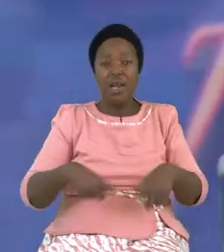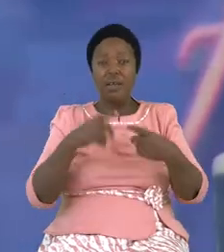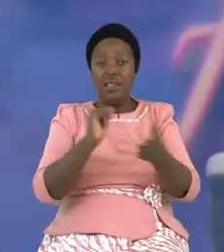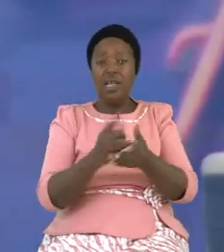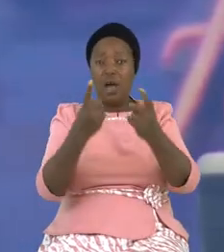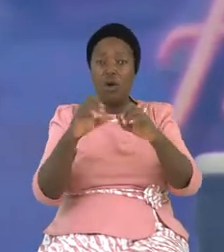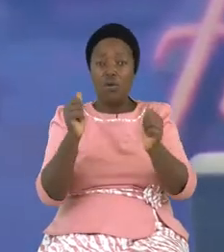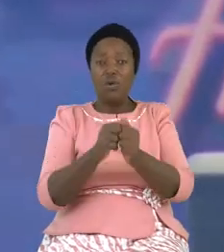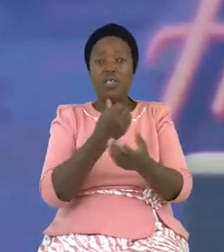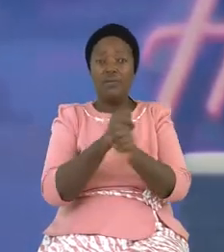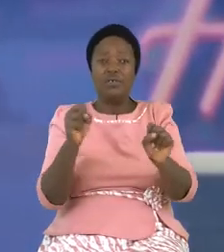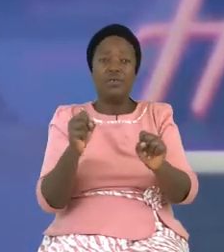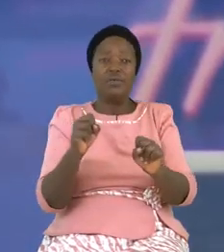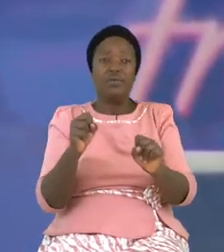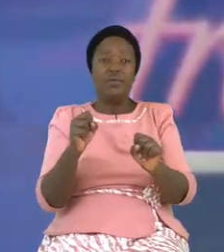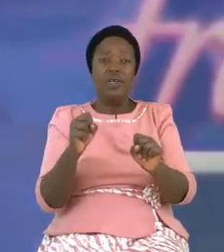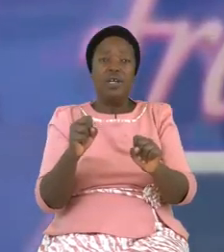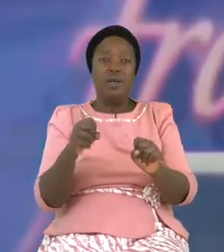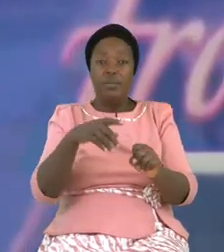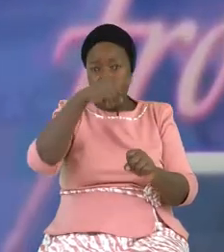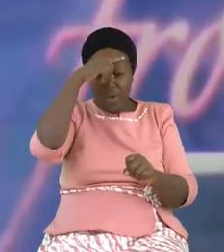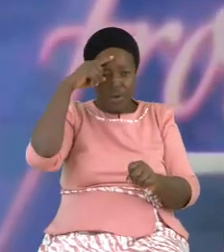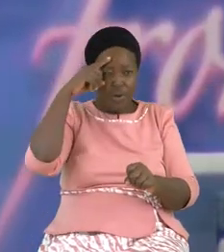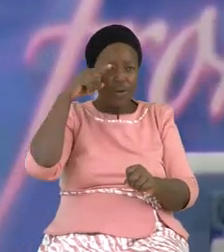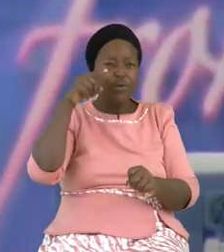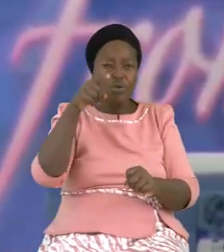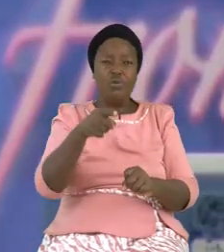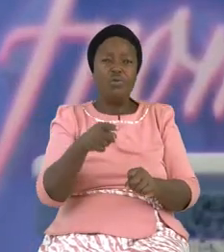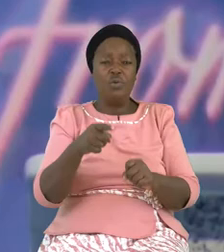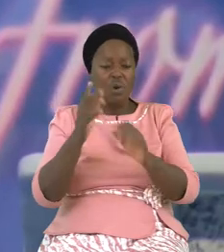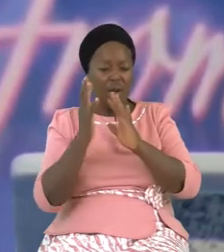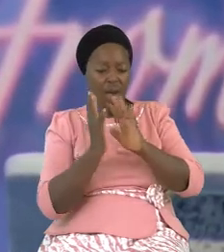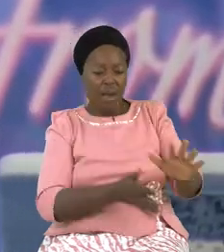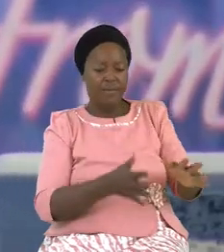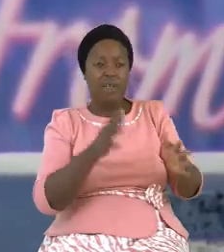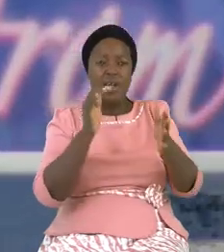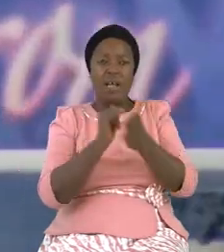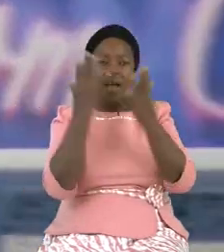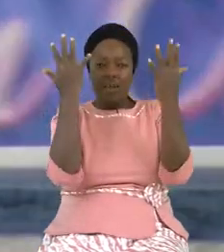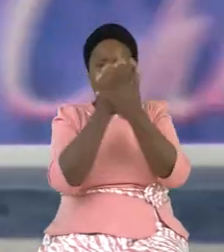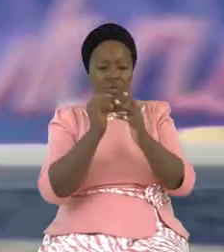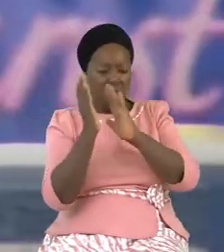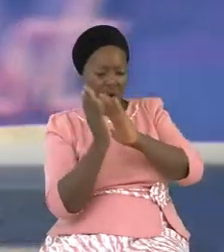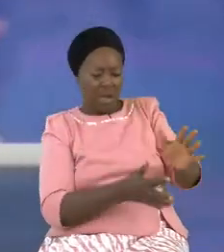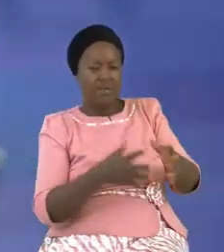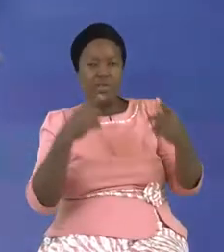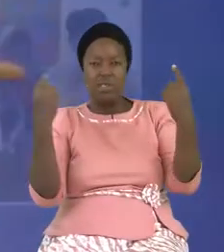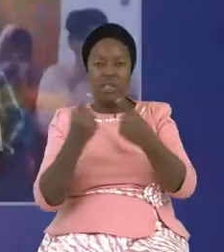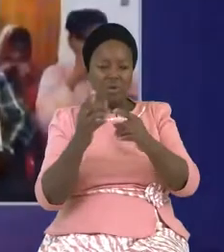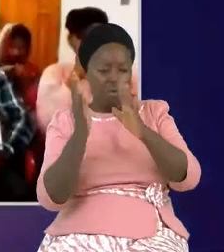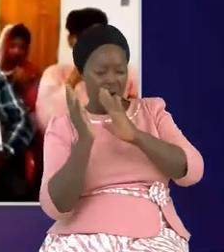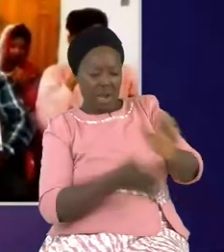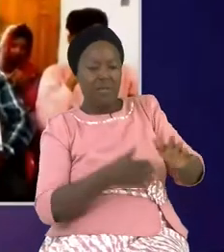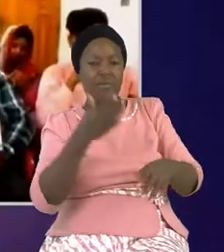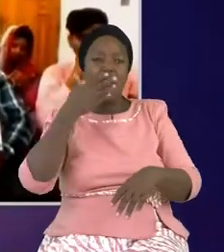comes with salvation, because you left the darkness, you left the iniquity, you left the evil, and